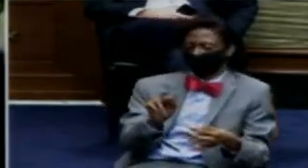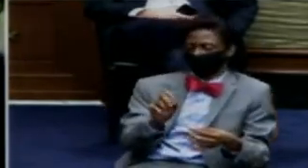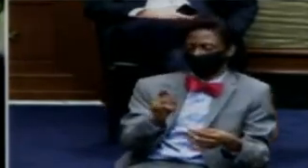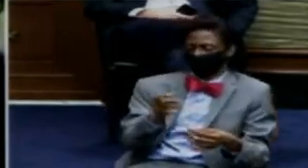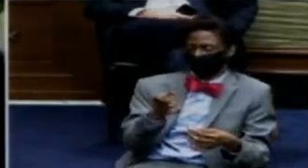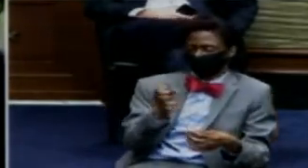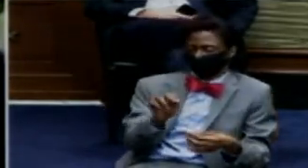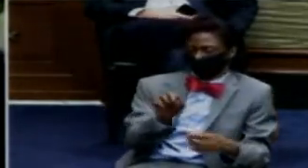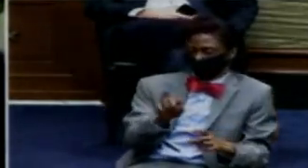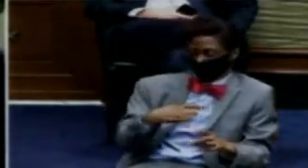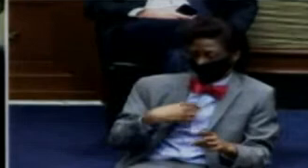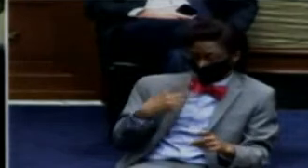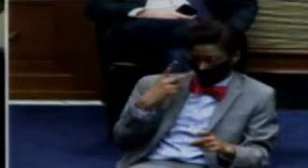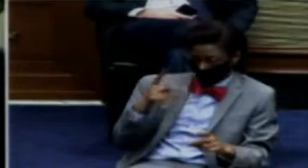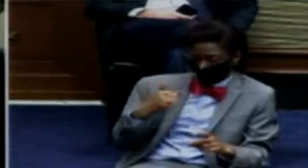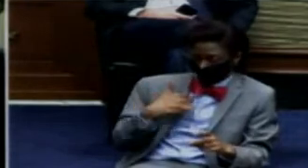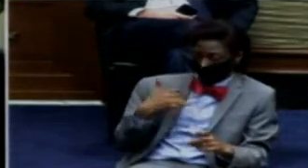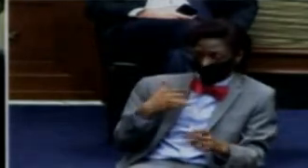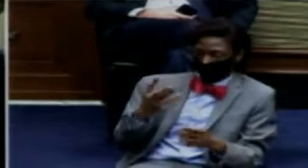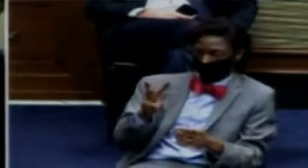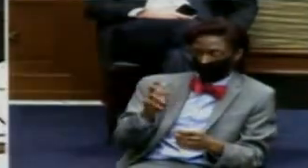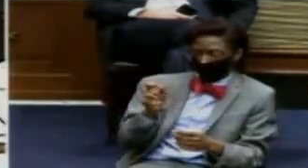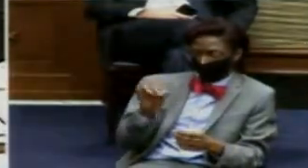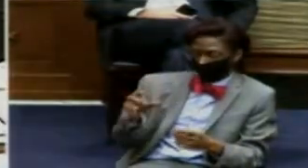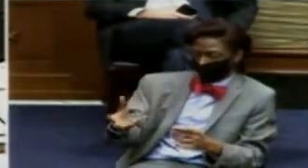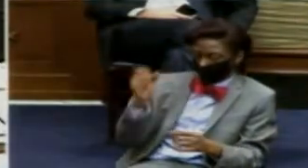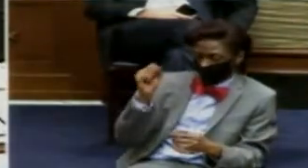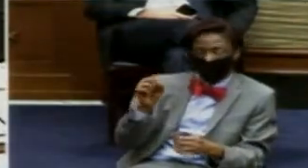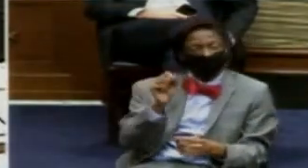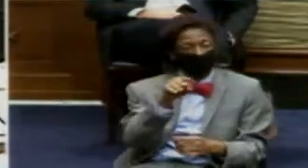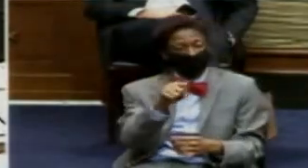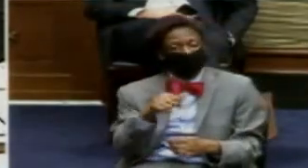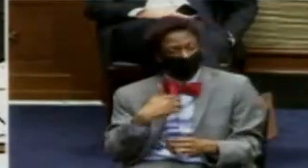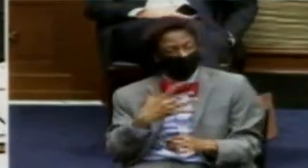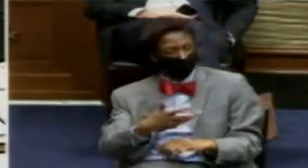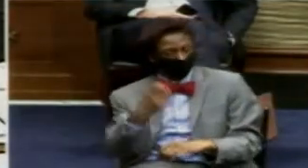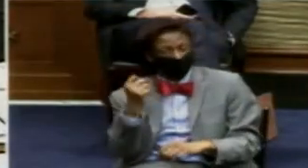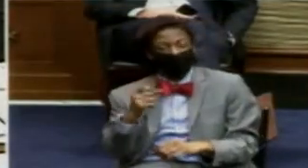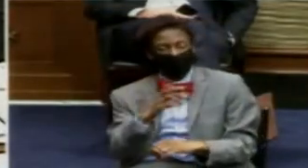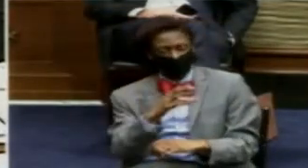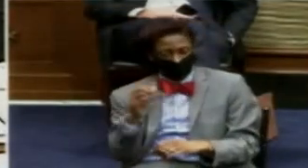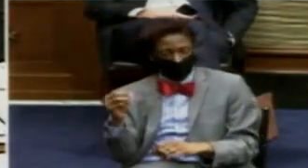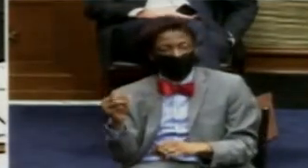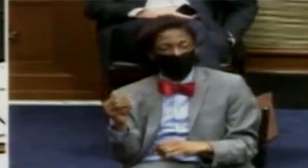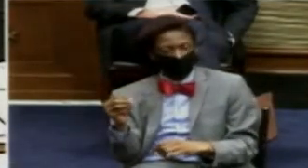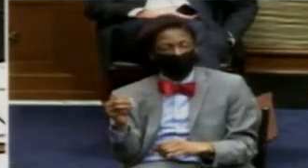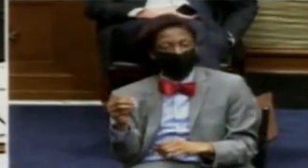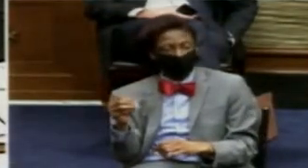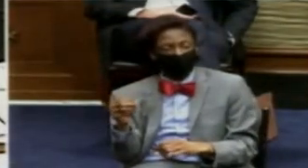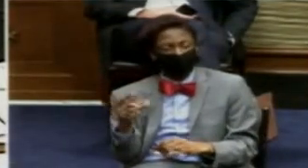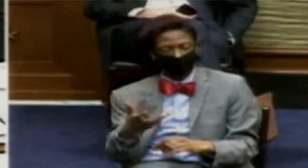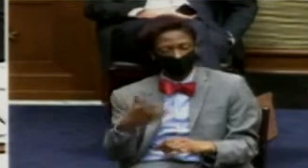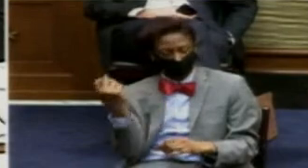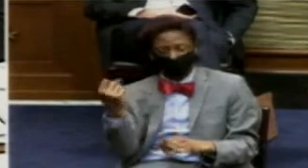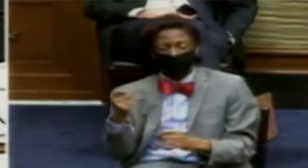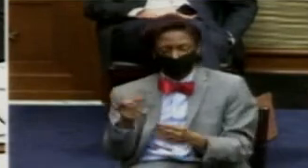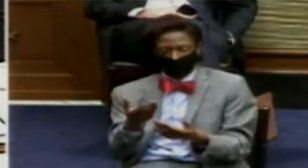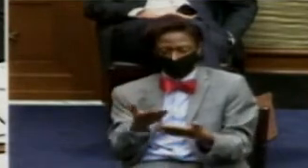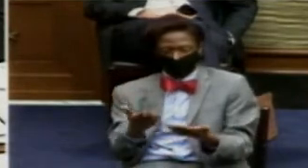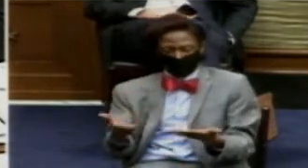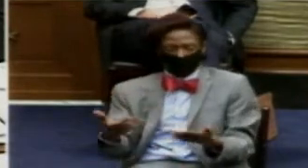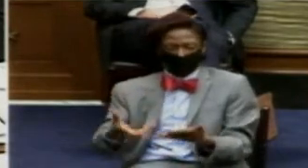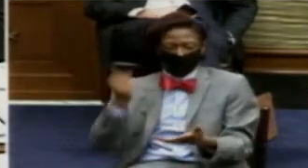any weapons confiscated on the 6th? Yes, sir, there were. And there were weapons confiscated leading up to the